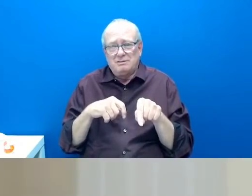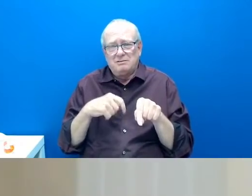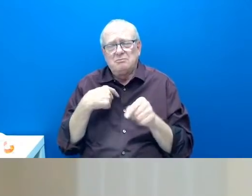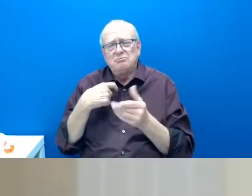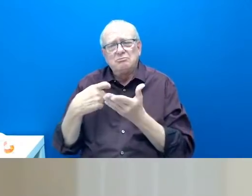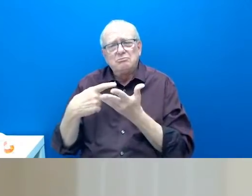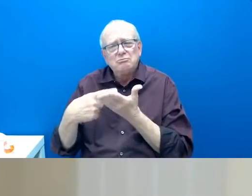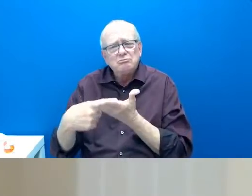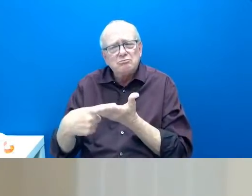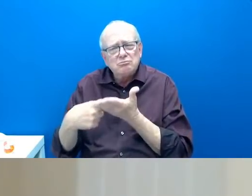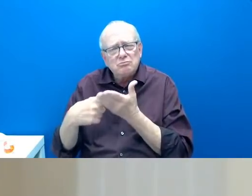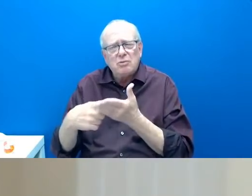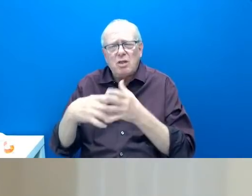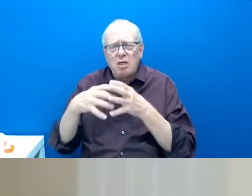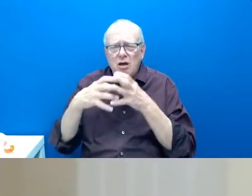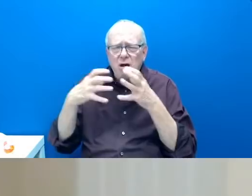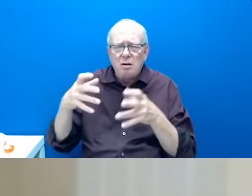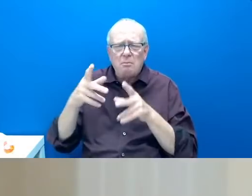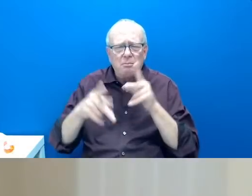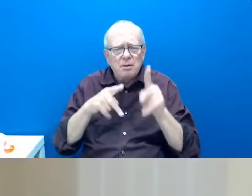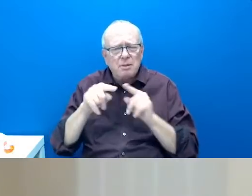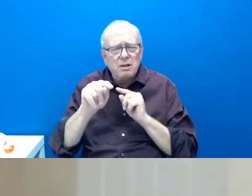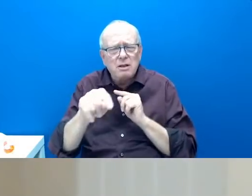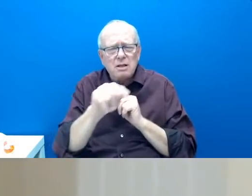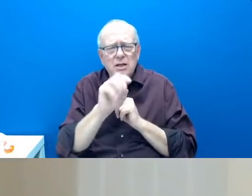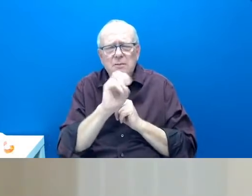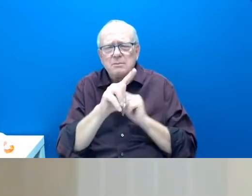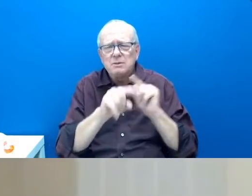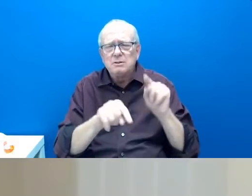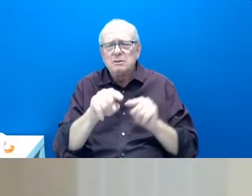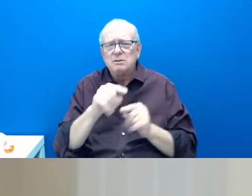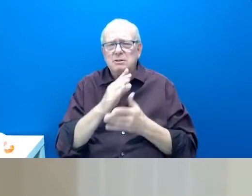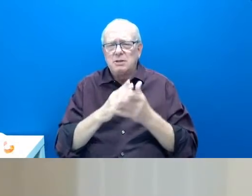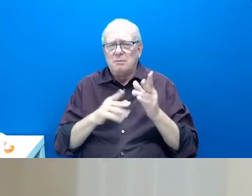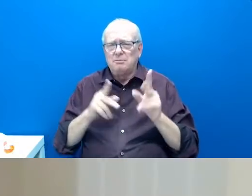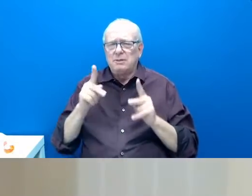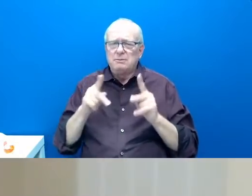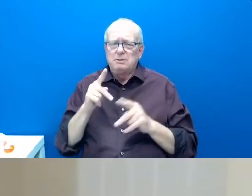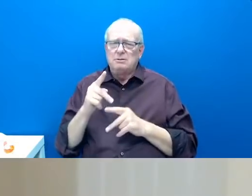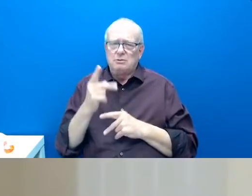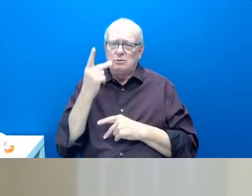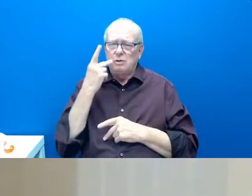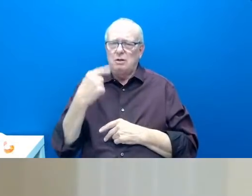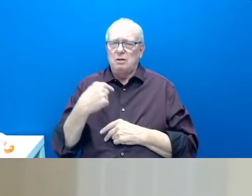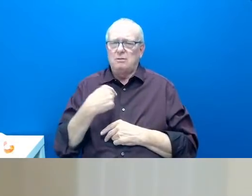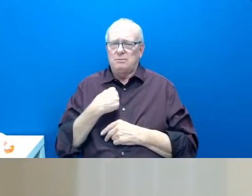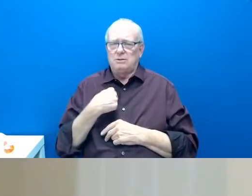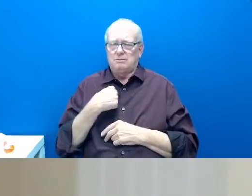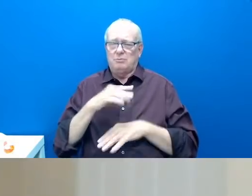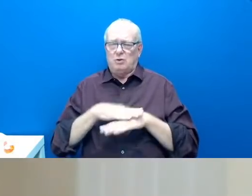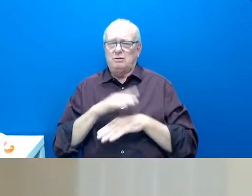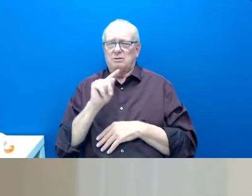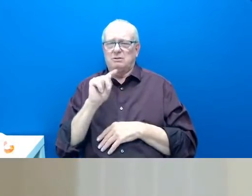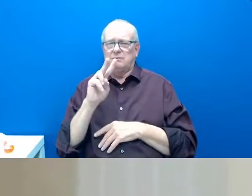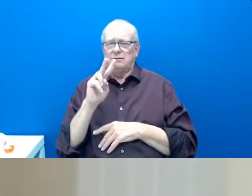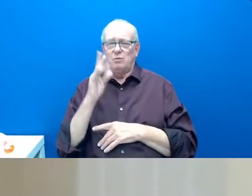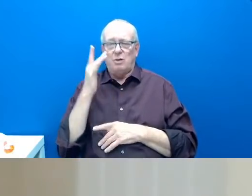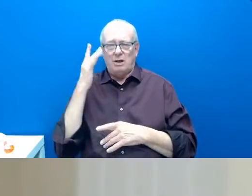in Edmonton, and I imagine some people saw me on the television.